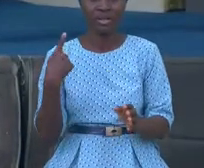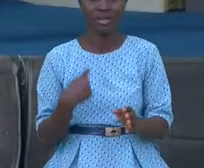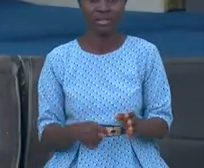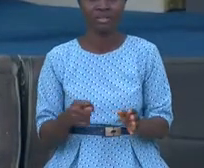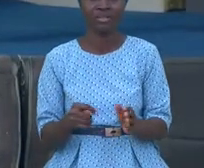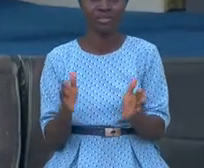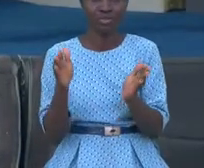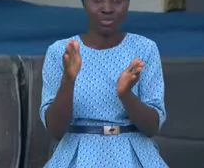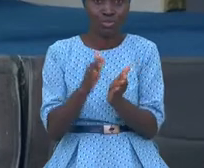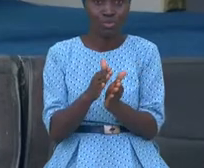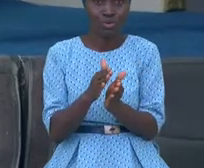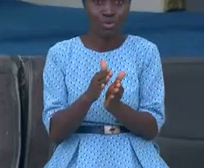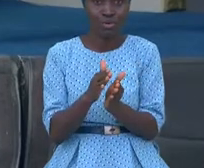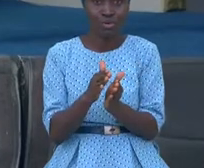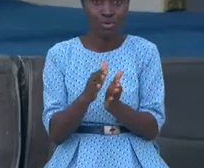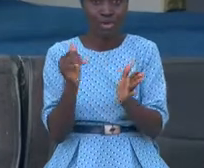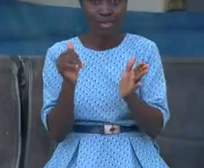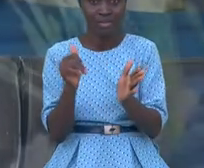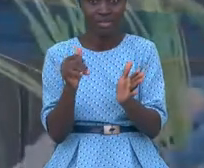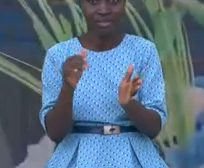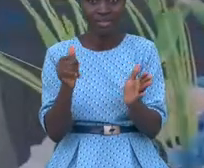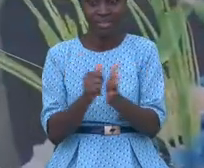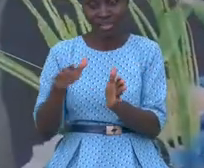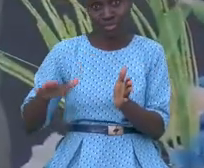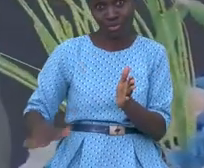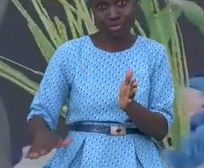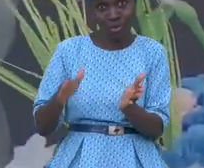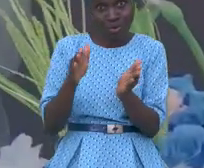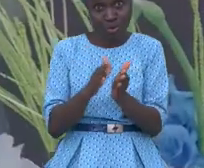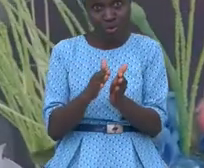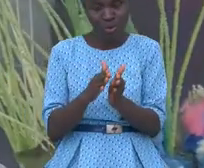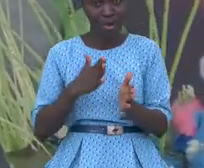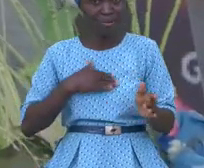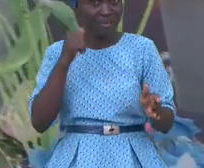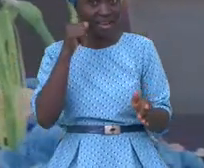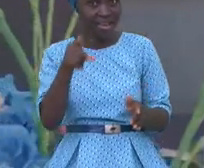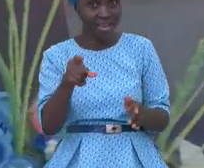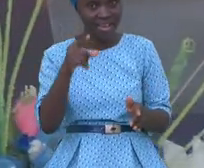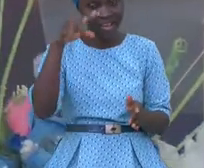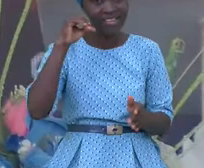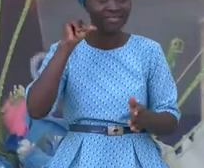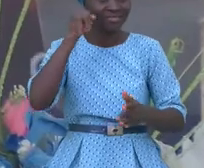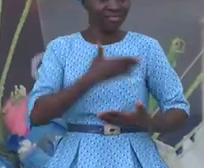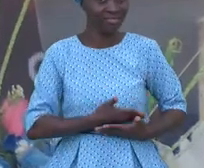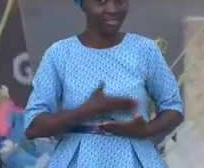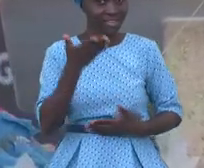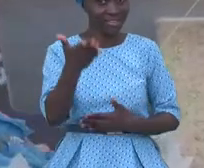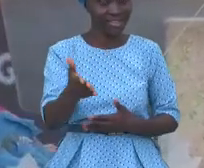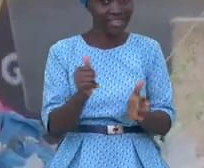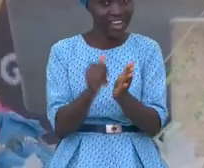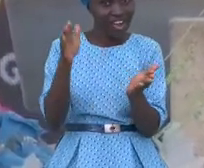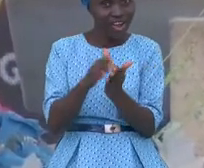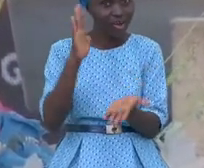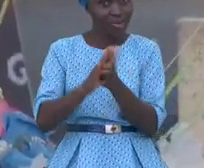one. Look at that, my boy there, that small one. My girl there, my daughter there, that small one. You'll